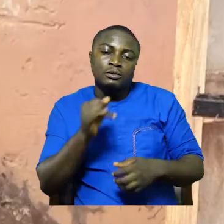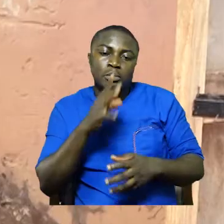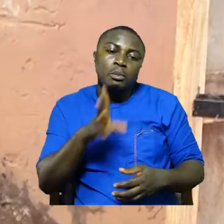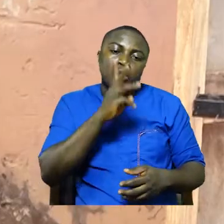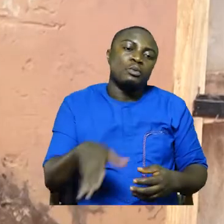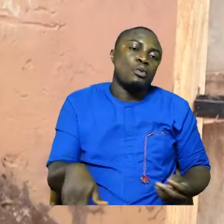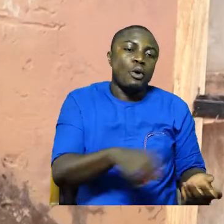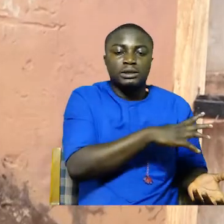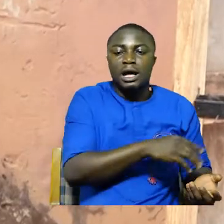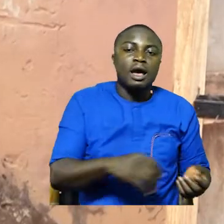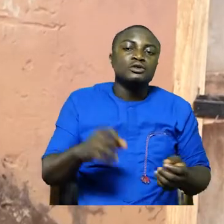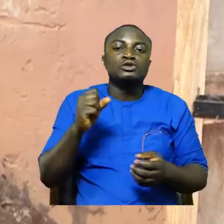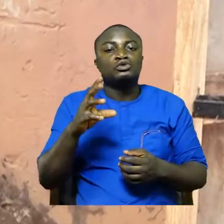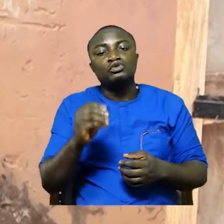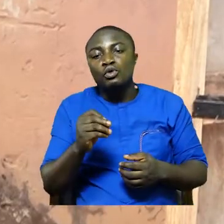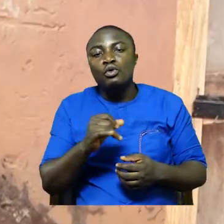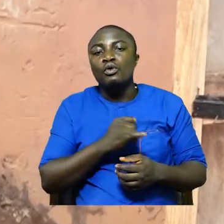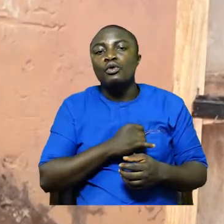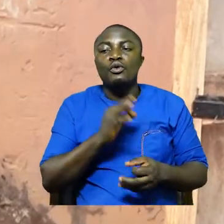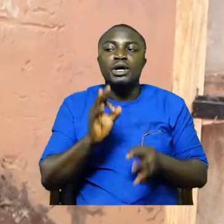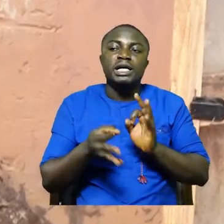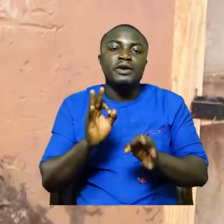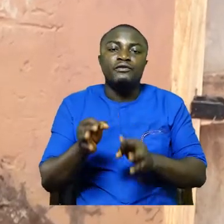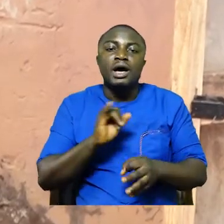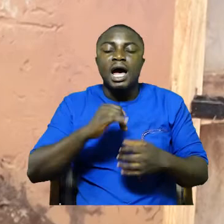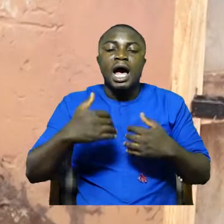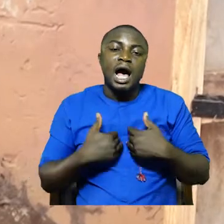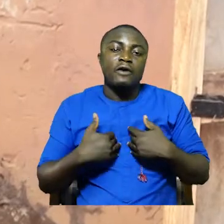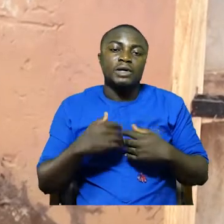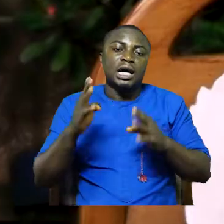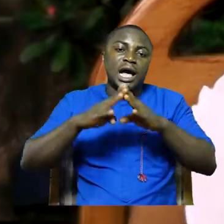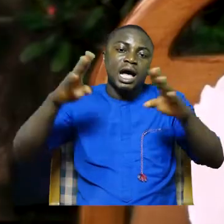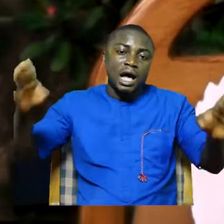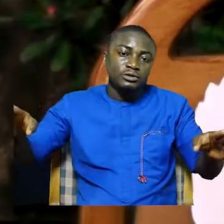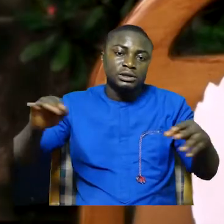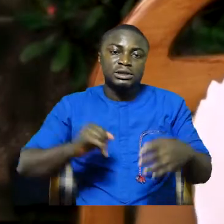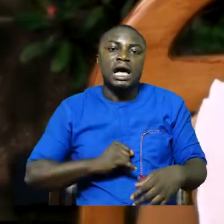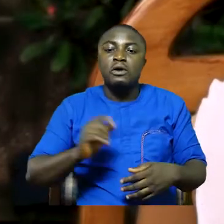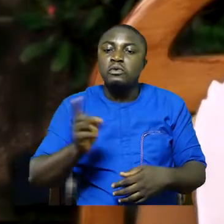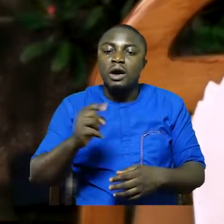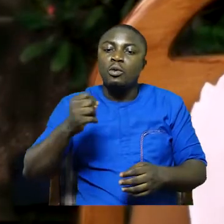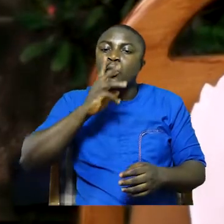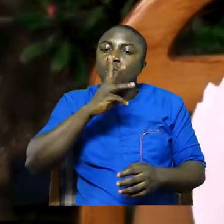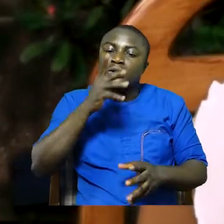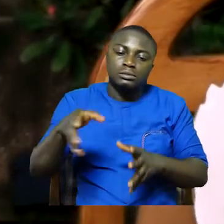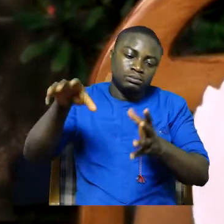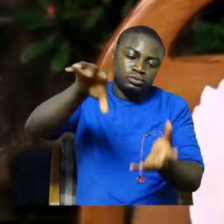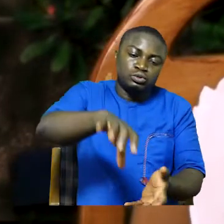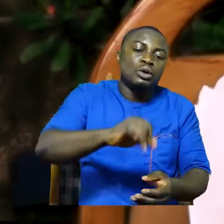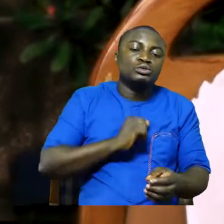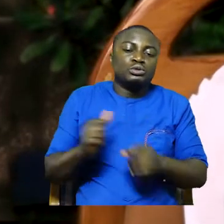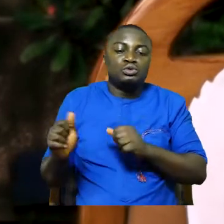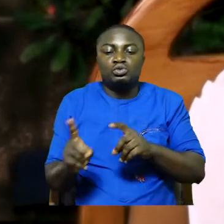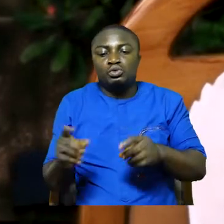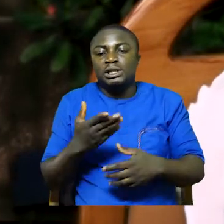Everything, I have to come out and pour water here. You understand? But if the house has a sink where I can be pouring water